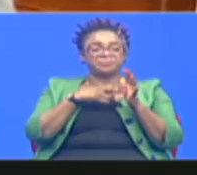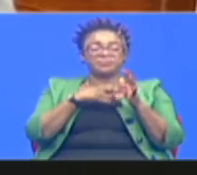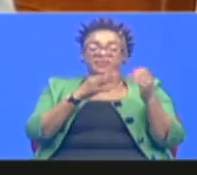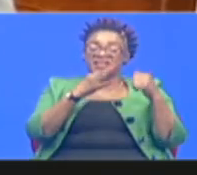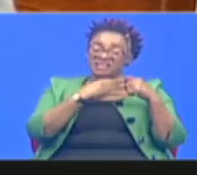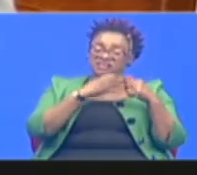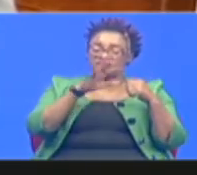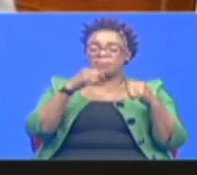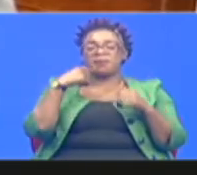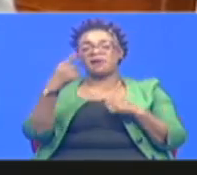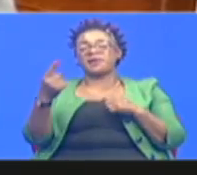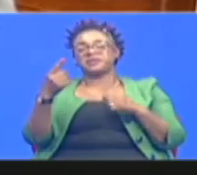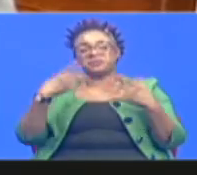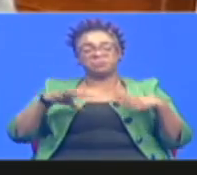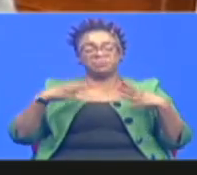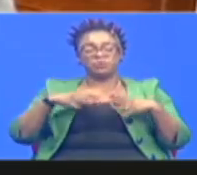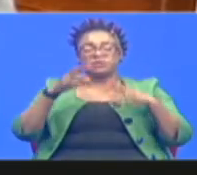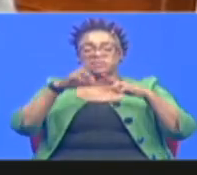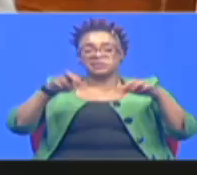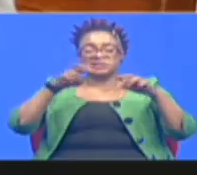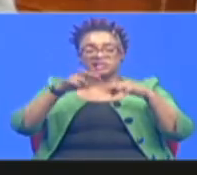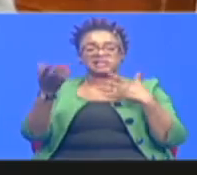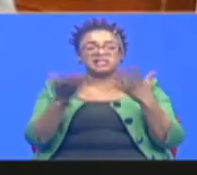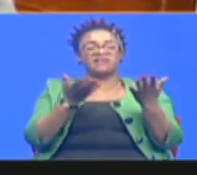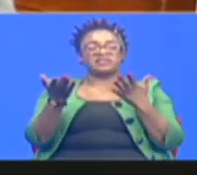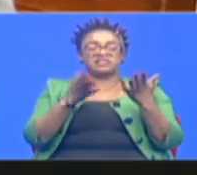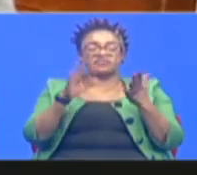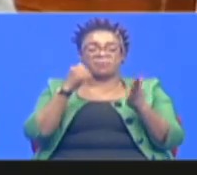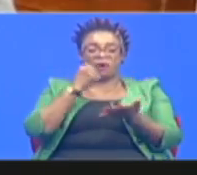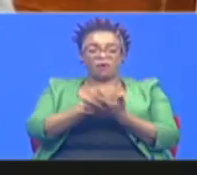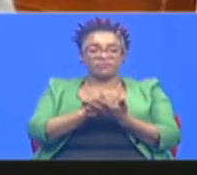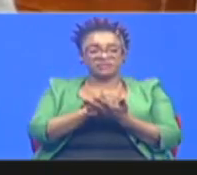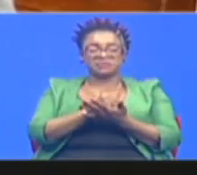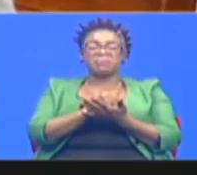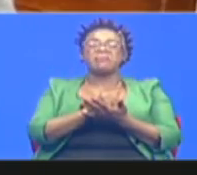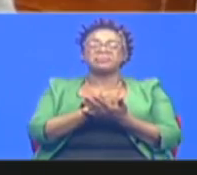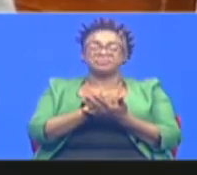8 out of 100 people seeking services in our offices gives bribe. The